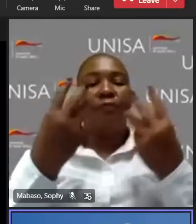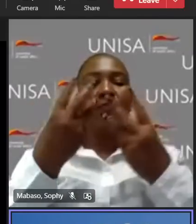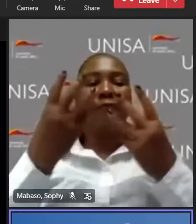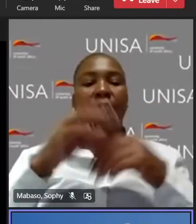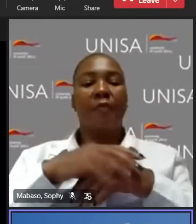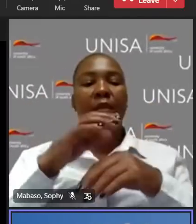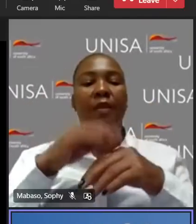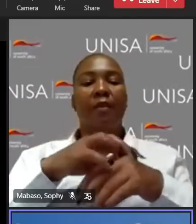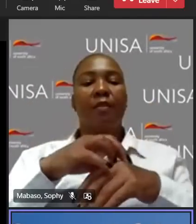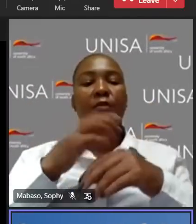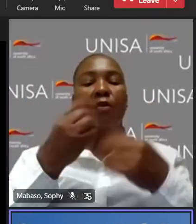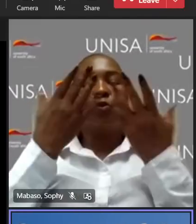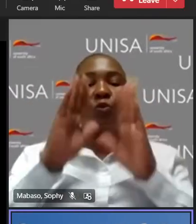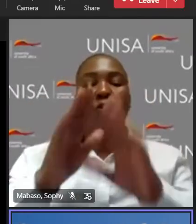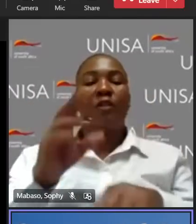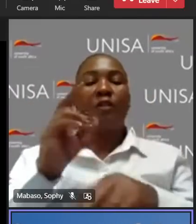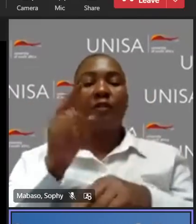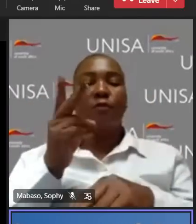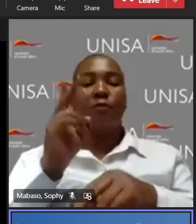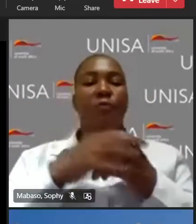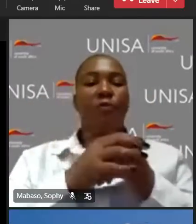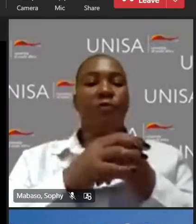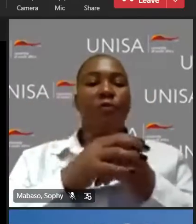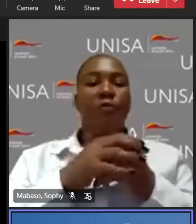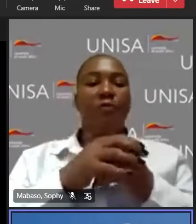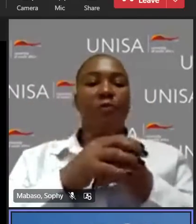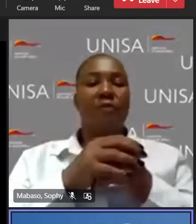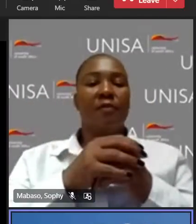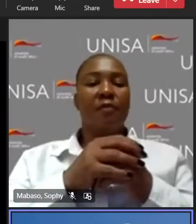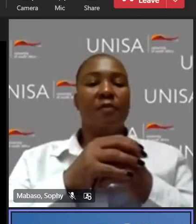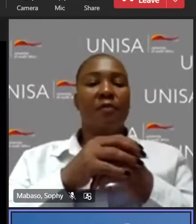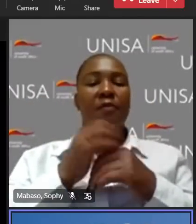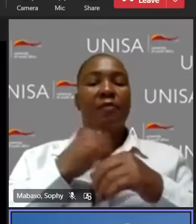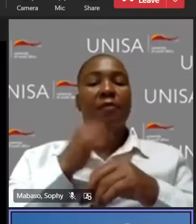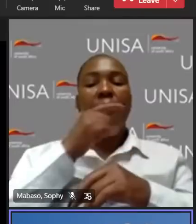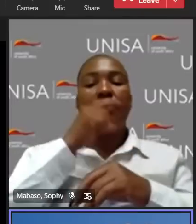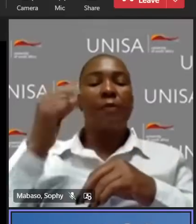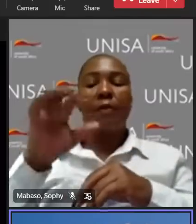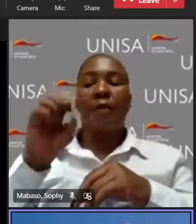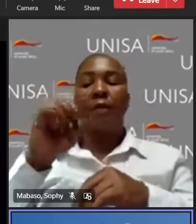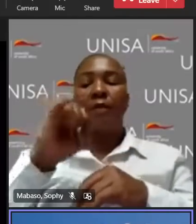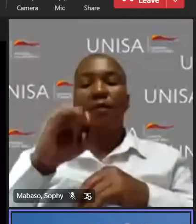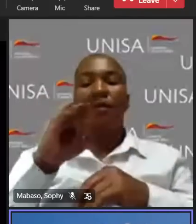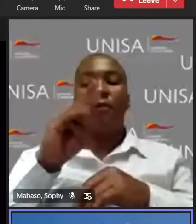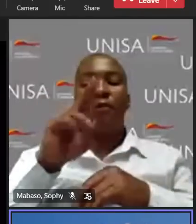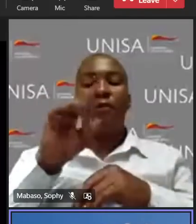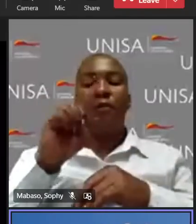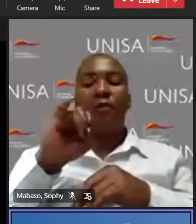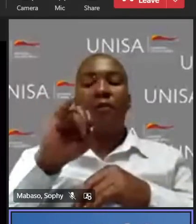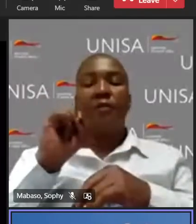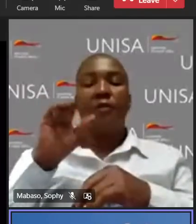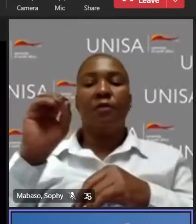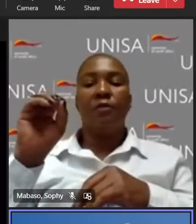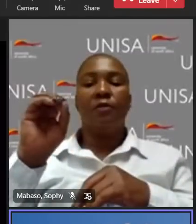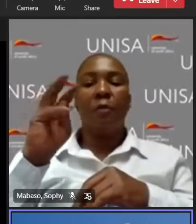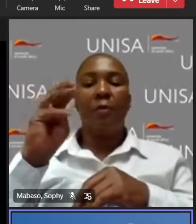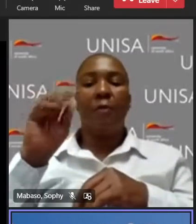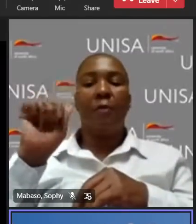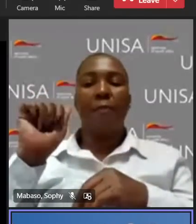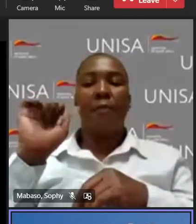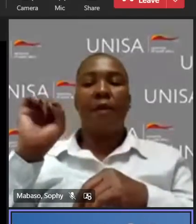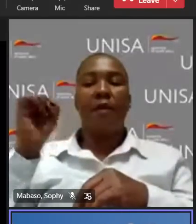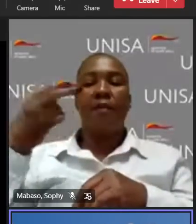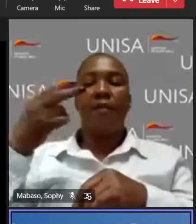as to our students as well. Yeah, my name is Sibusiso Mashinini. I am not